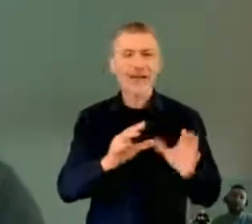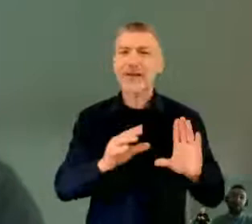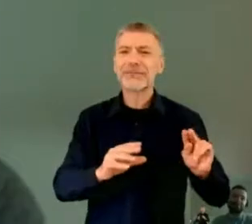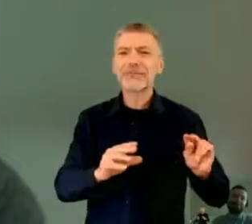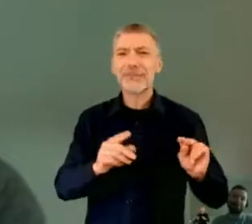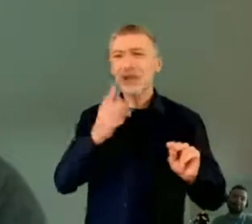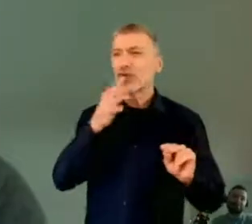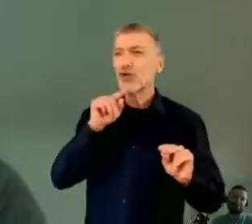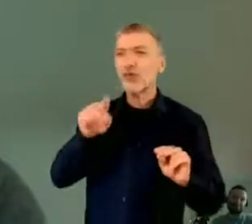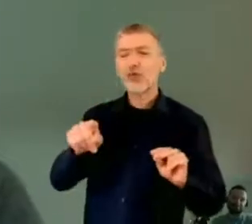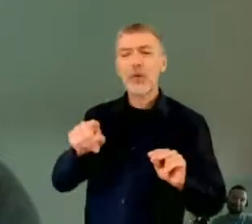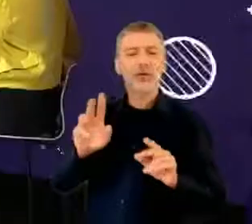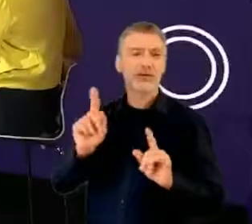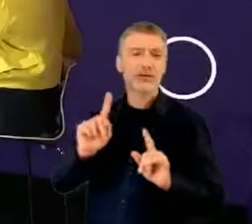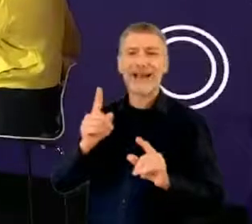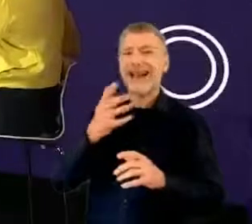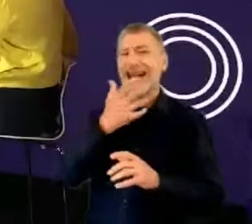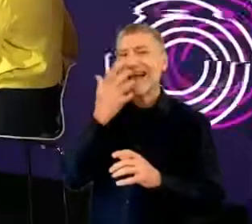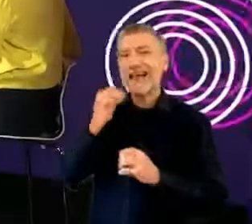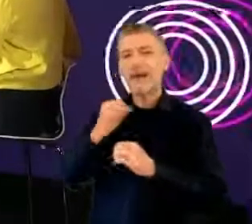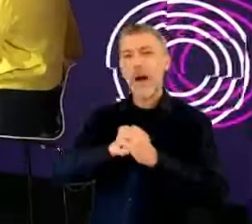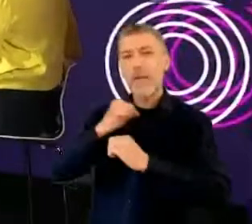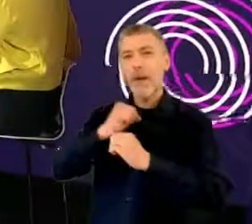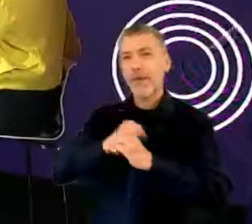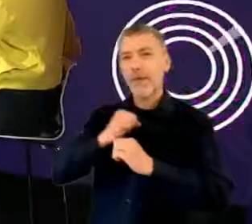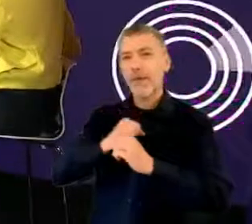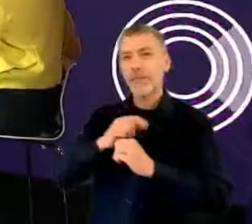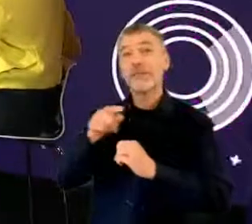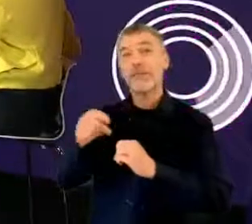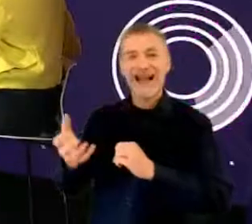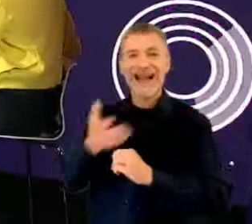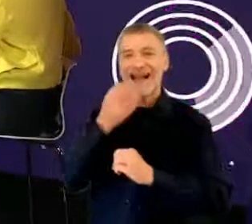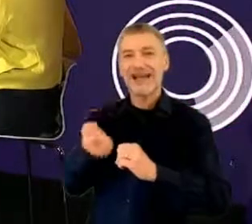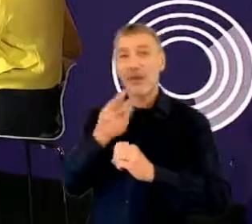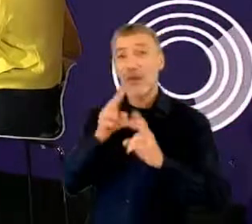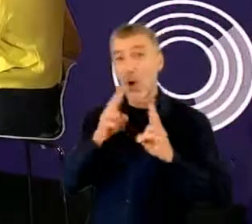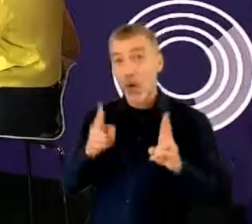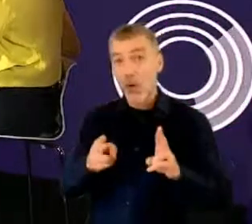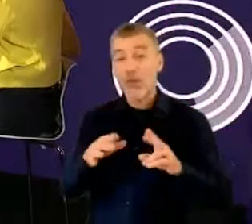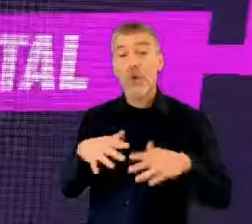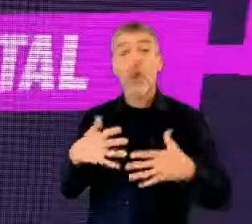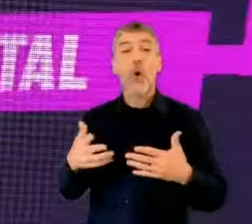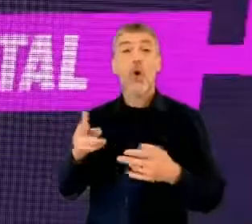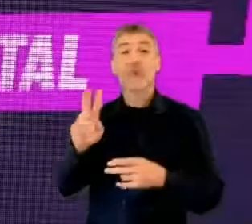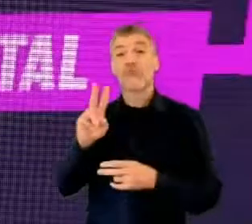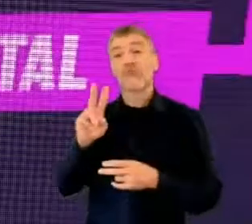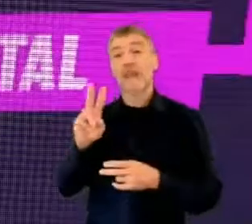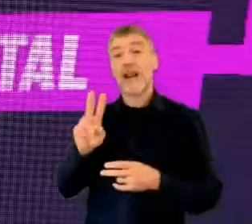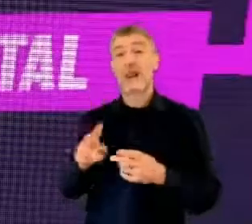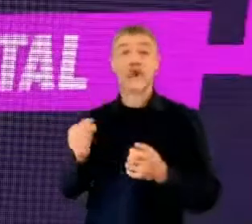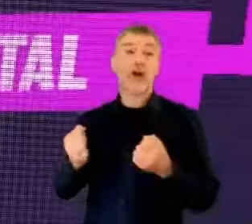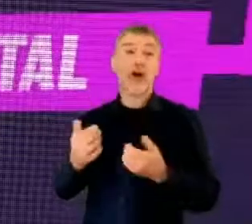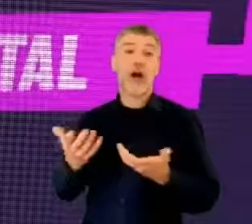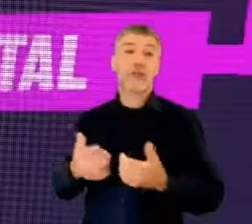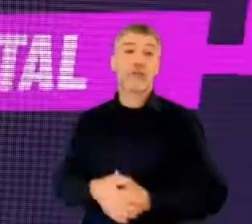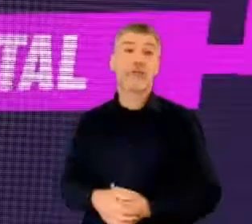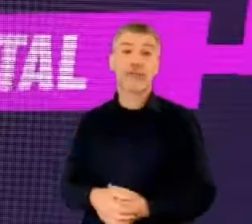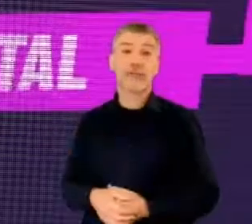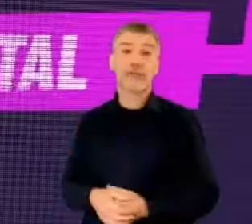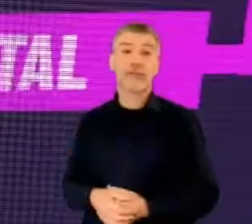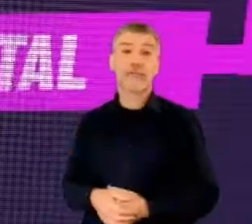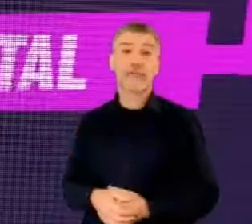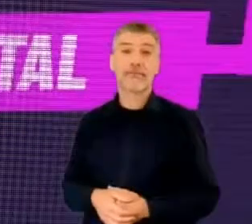vehicles. That is, again, really, really good news. Thank you so much. Now, with the bridge between